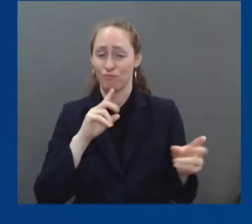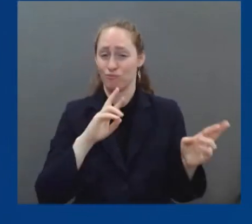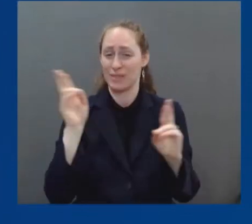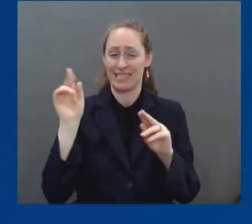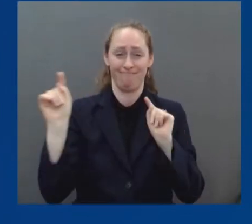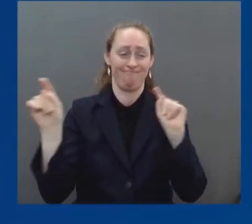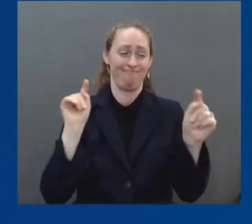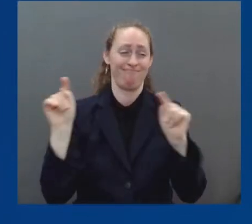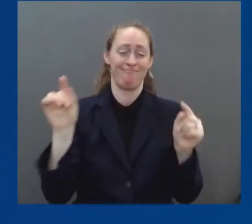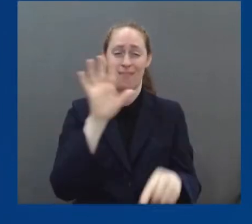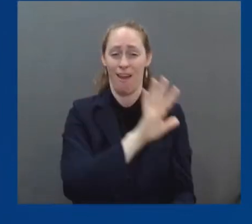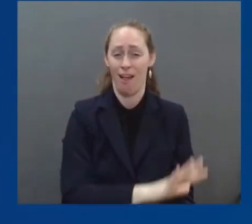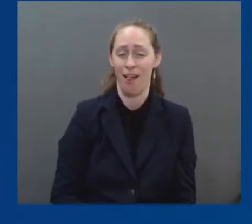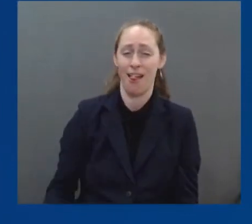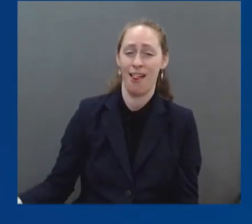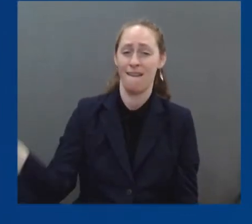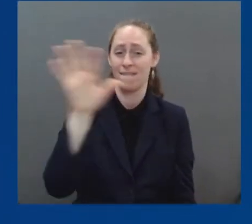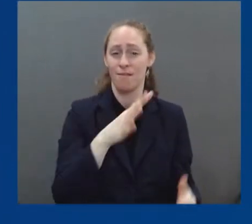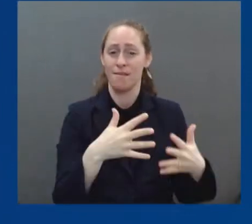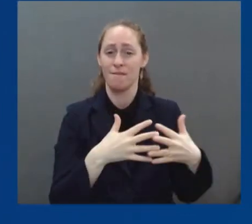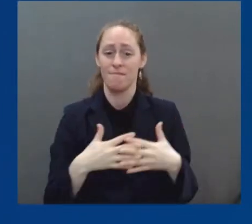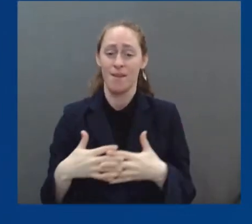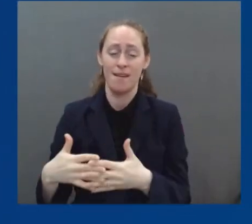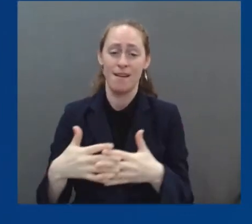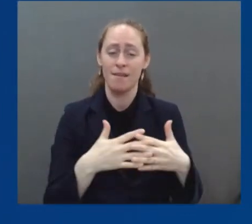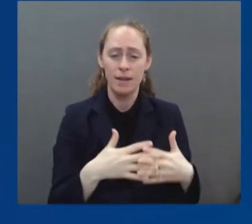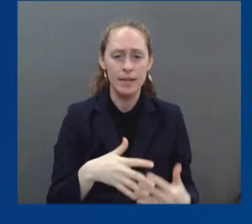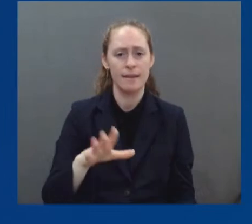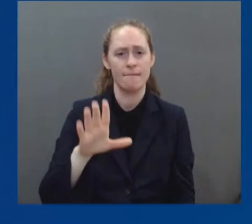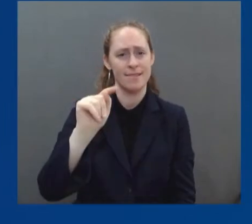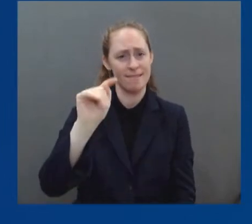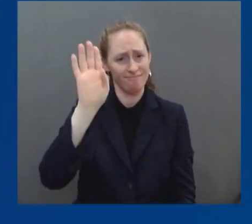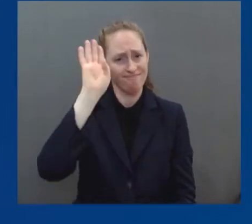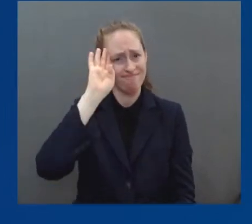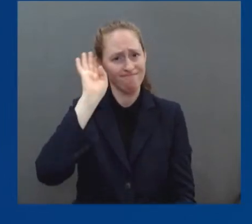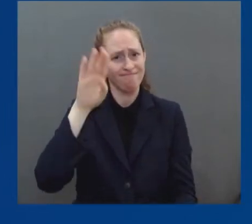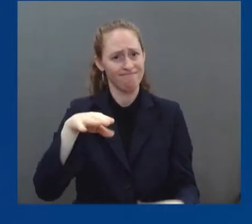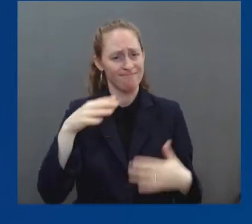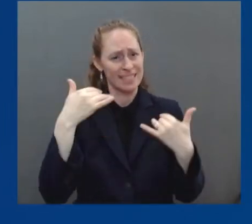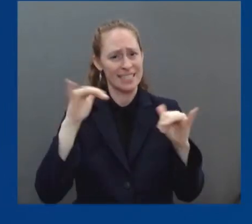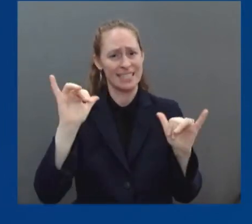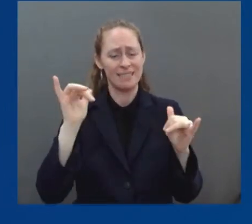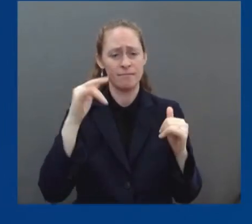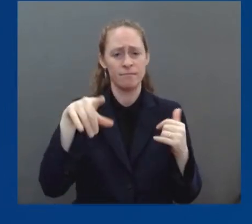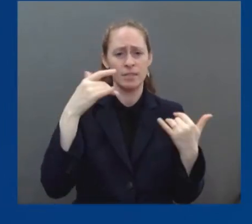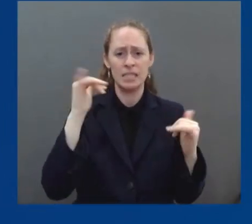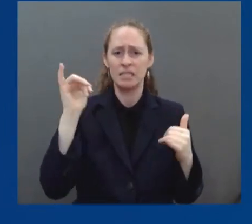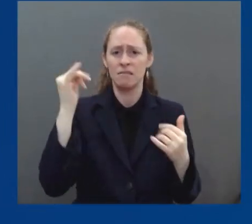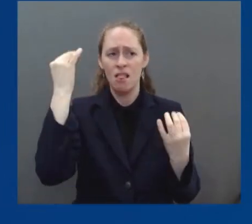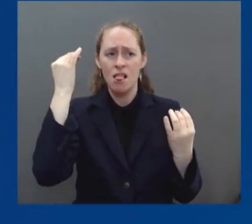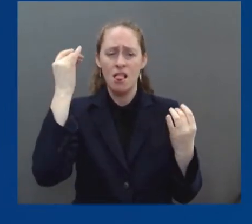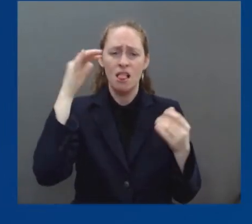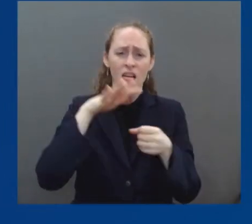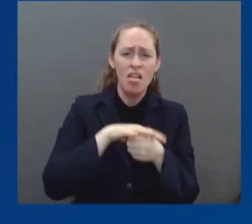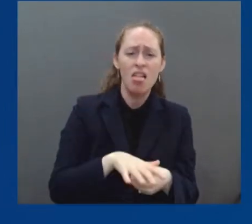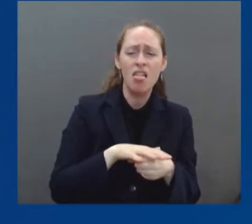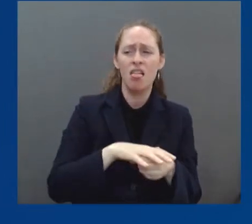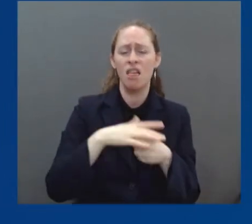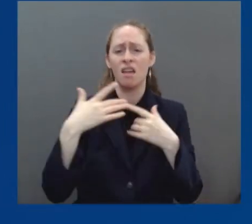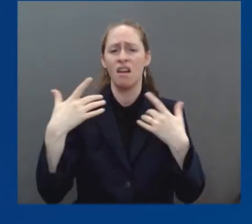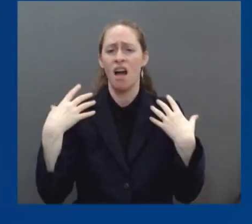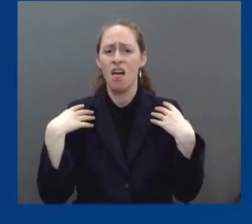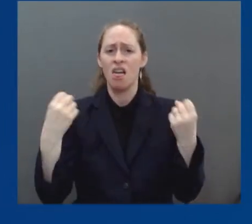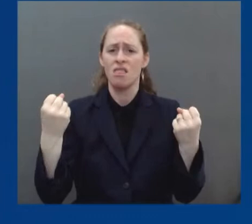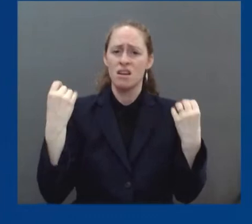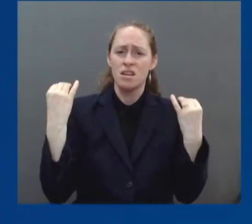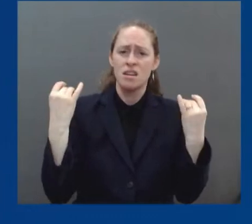many people continue to feel the physical and the mental burden of this pandemic. We have to ensure that people with disabilities, older Americans, and